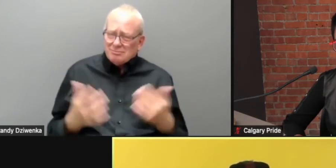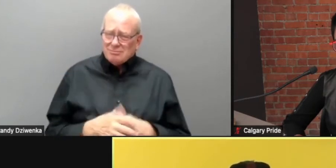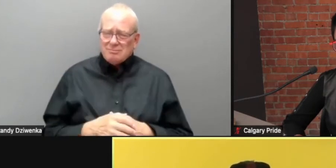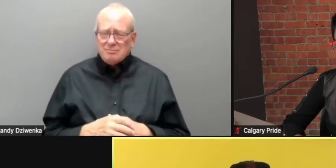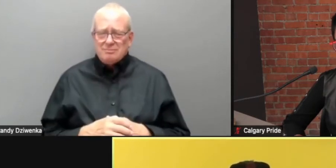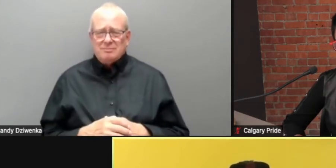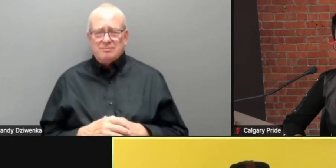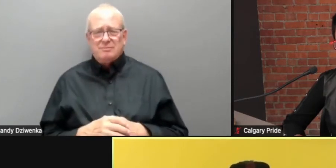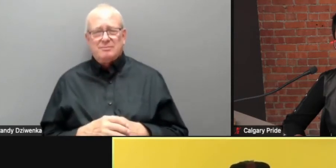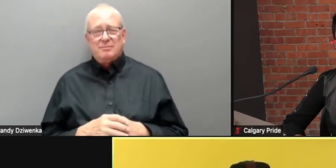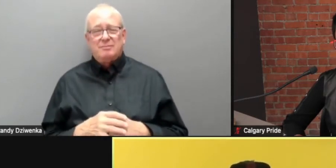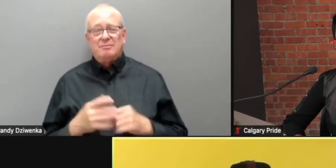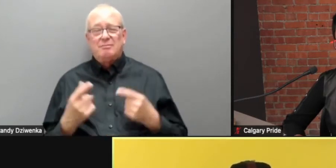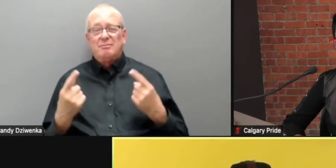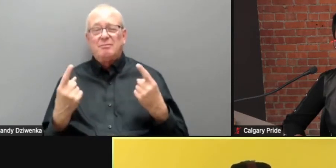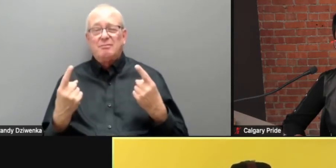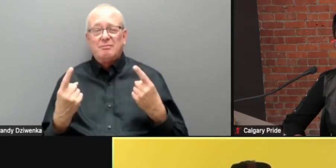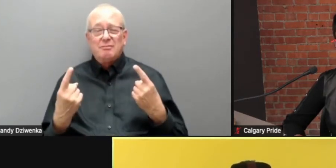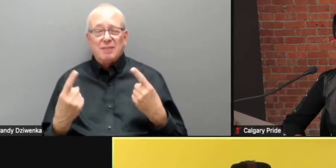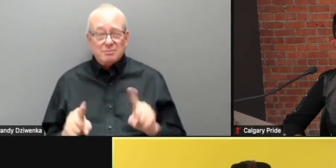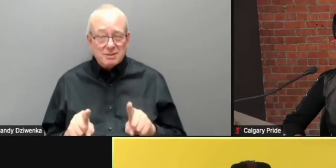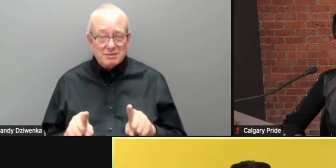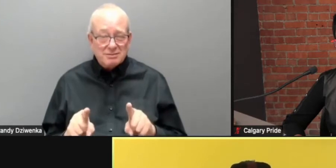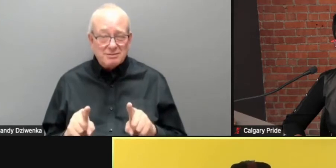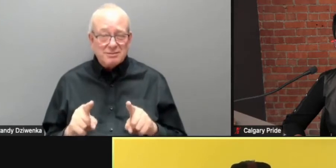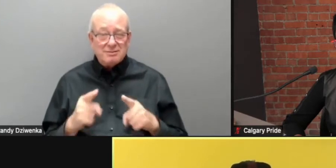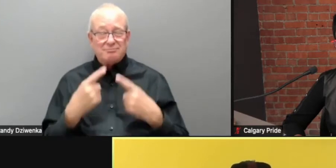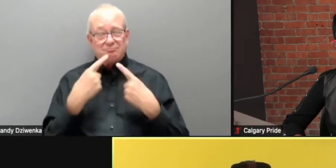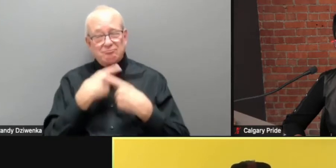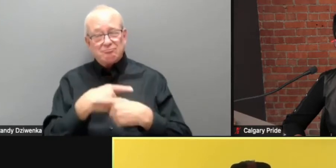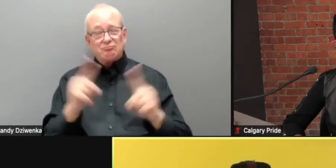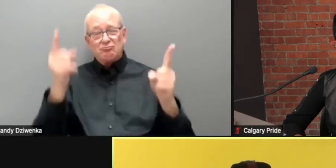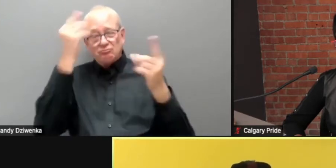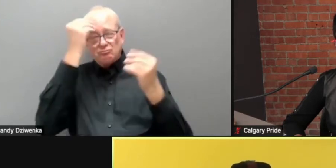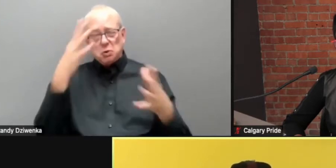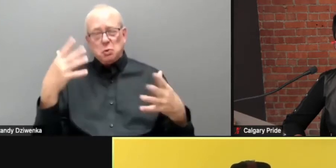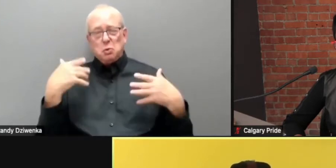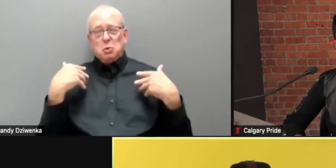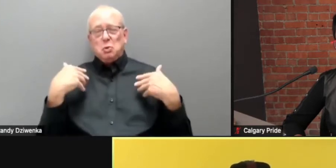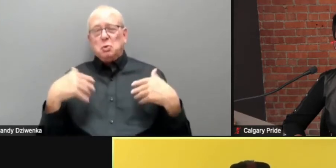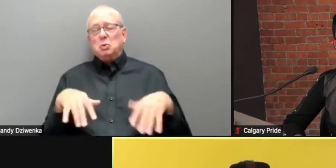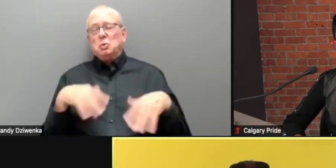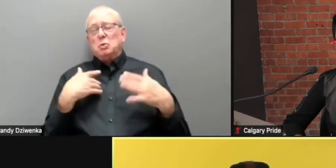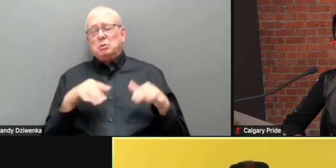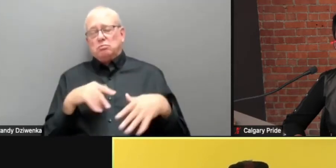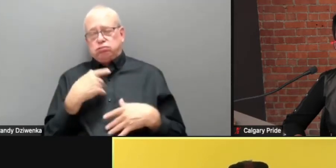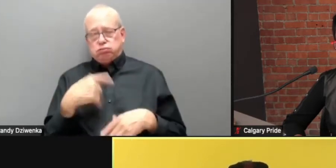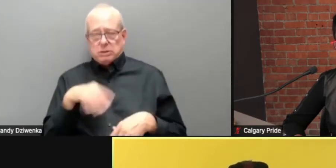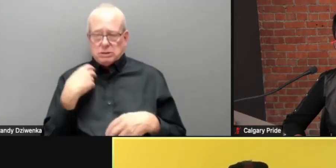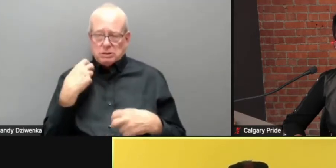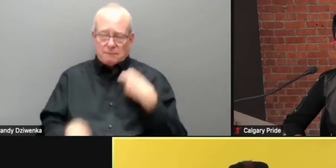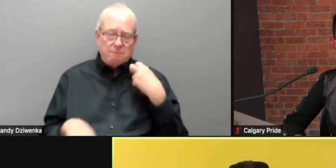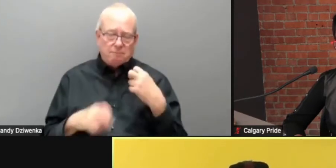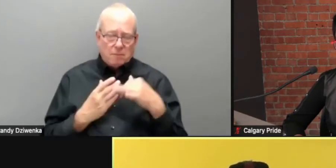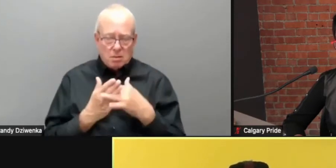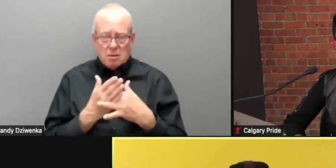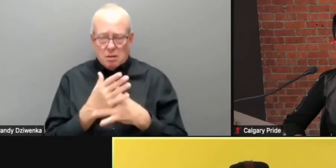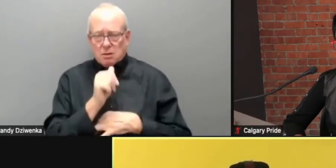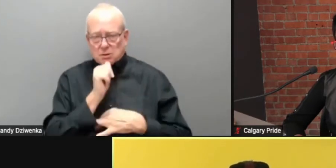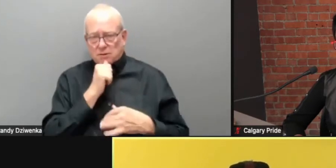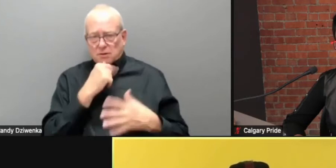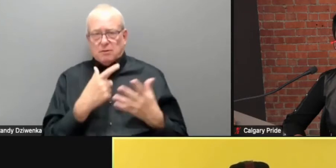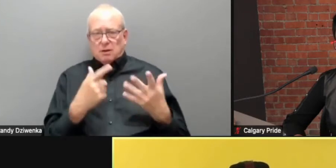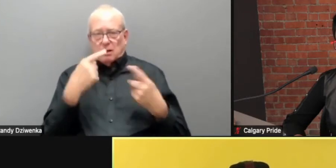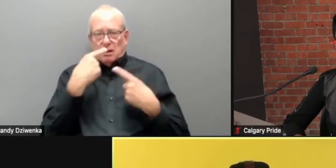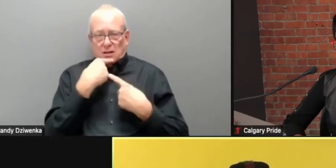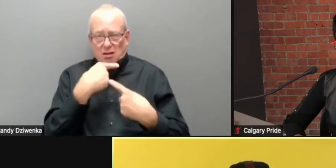them. And then finally, when I kind of came out to the world, it was a big shock to them. Of course, they never expected that